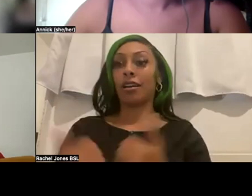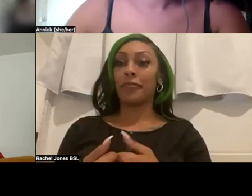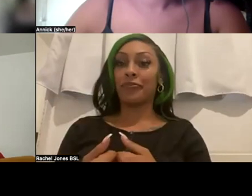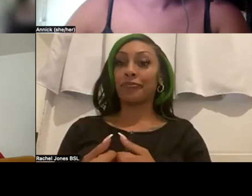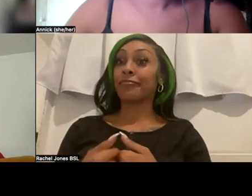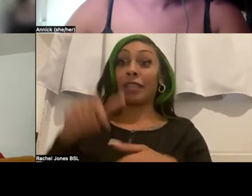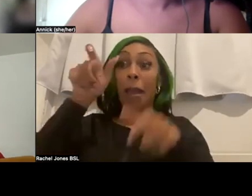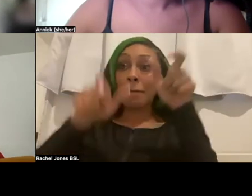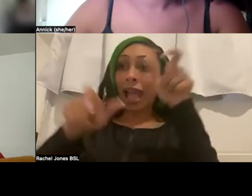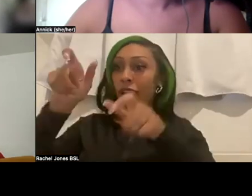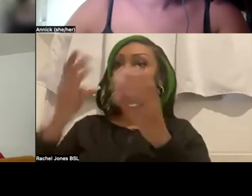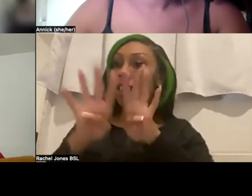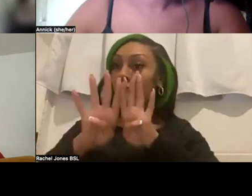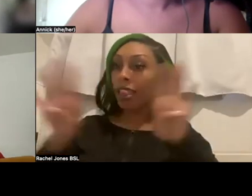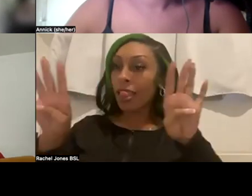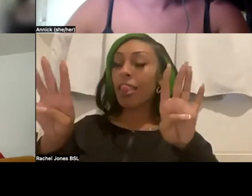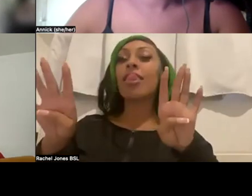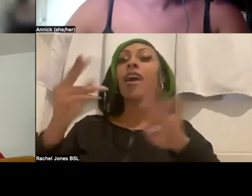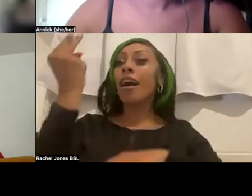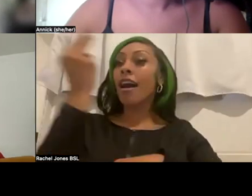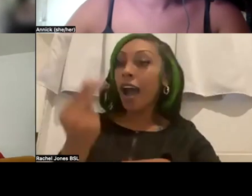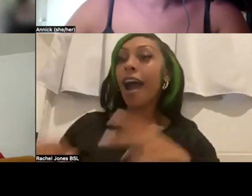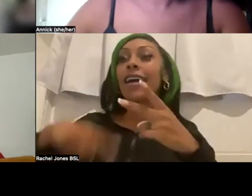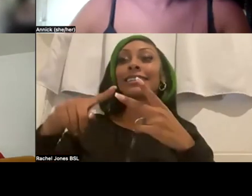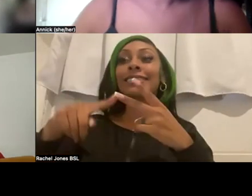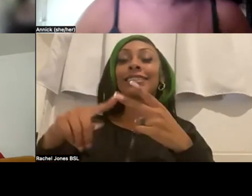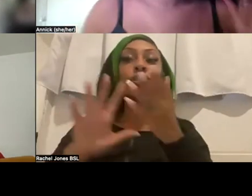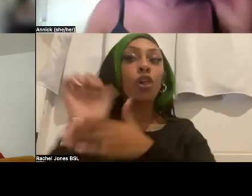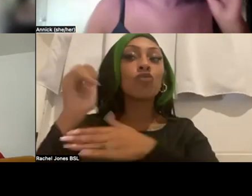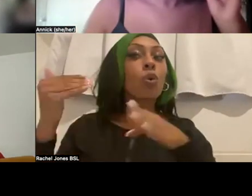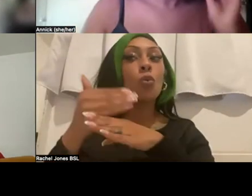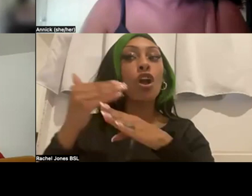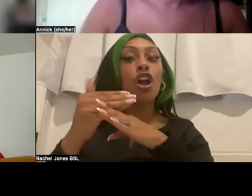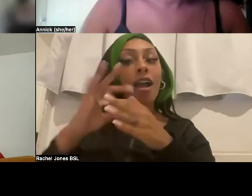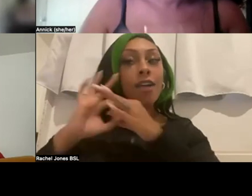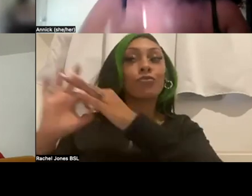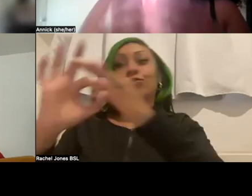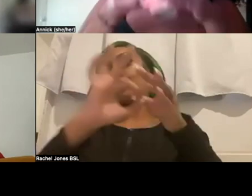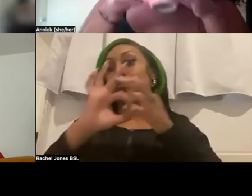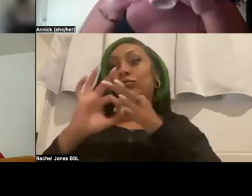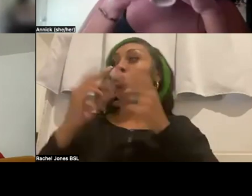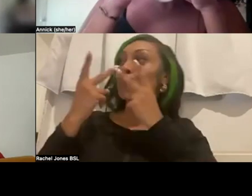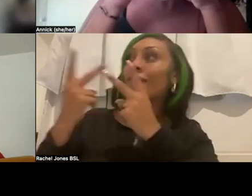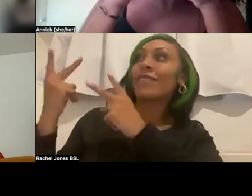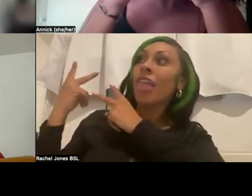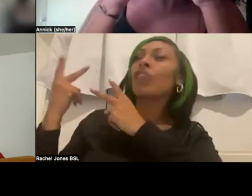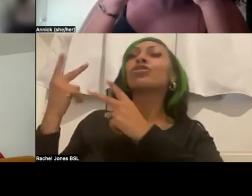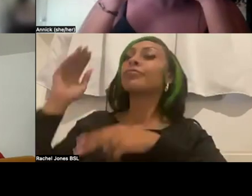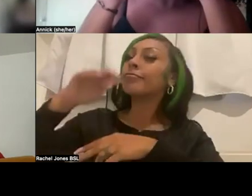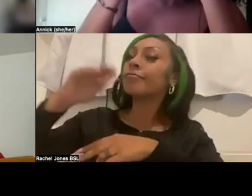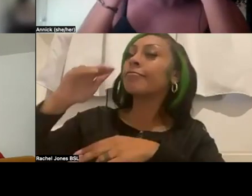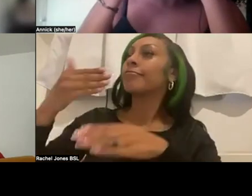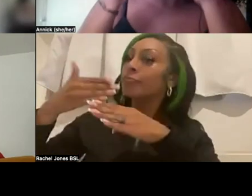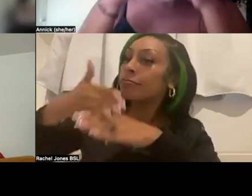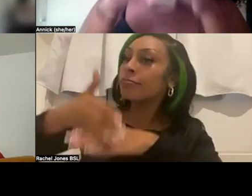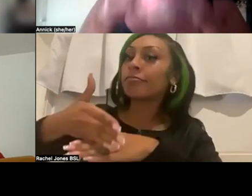brings artists, cultural workers and researchers together to offer reflections and provocations around collaboration